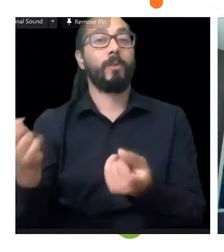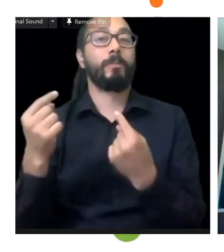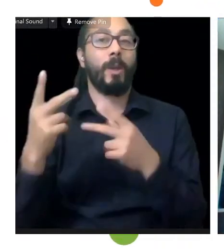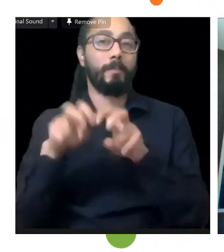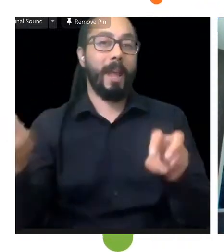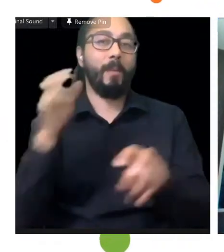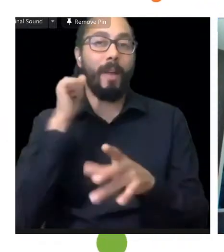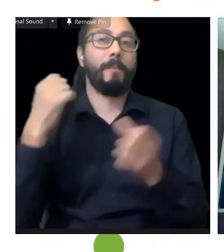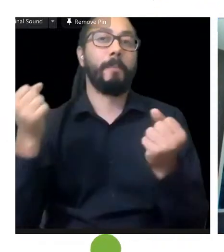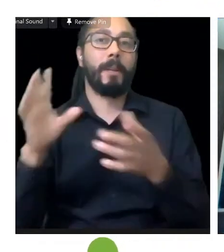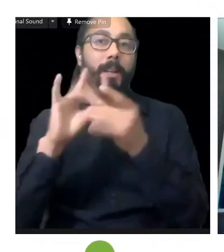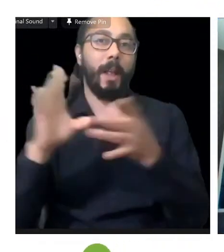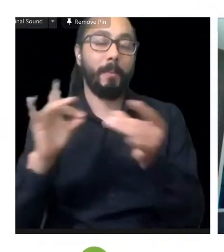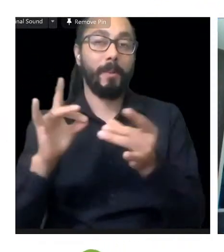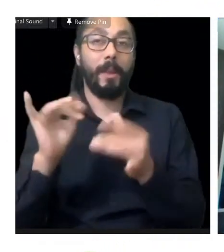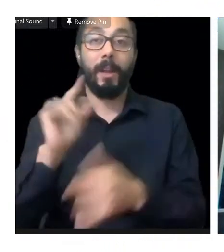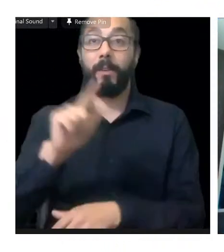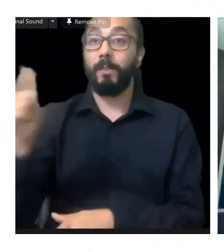introduce you to start our discussion.